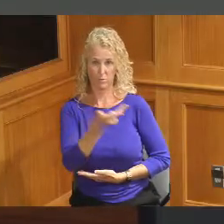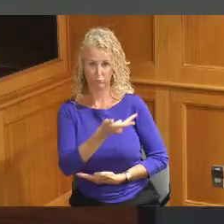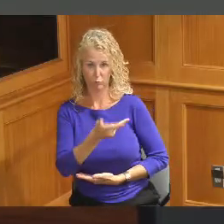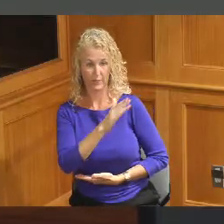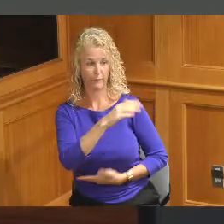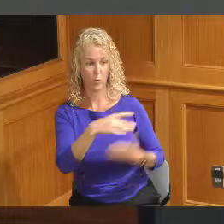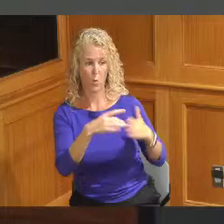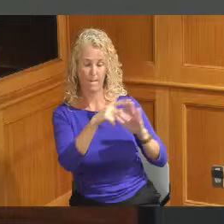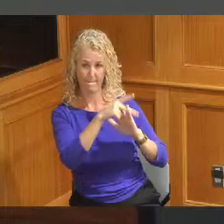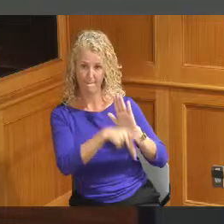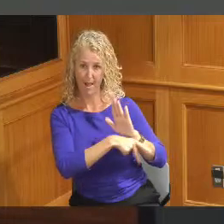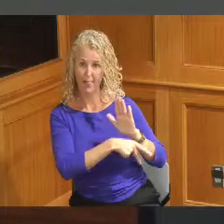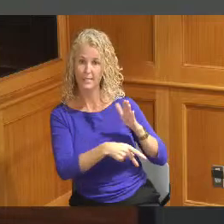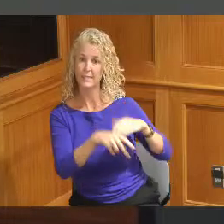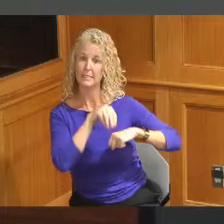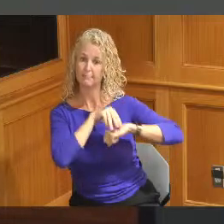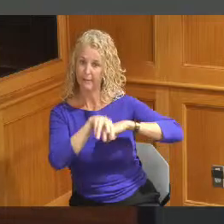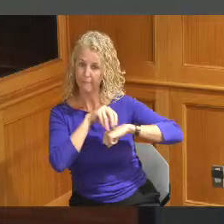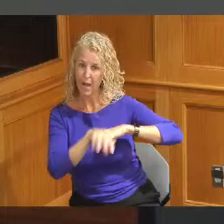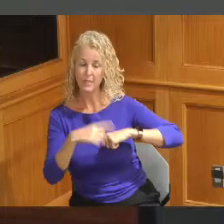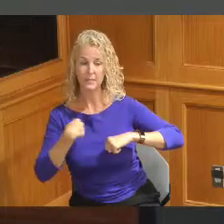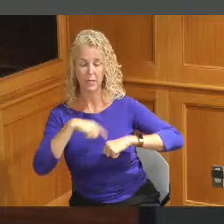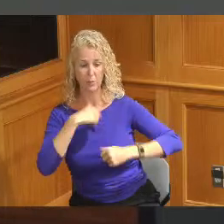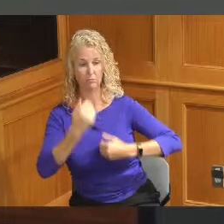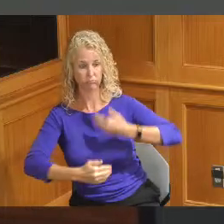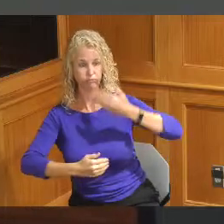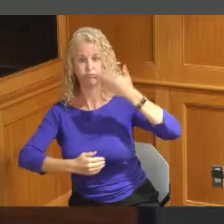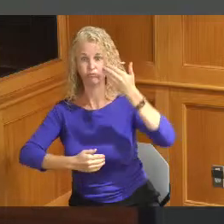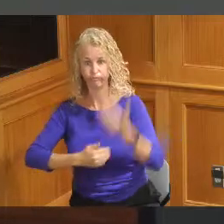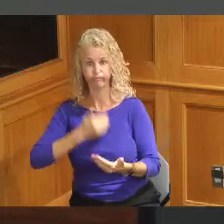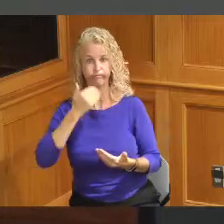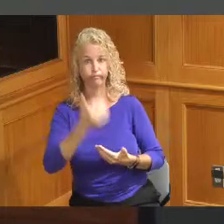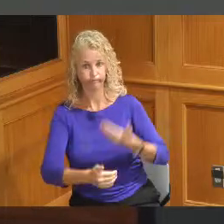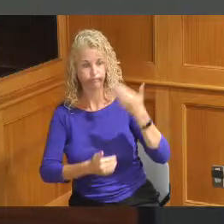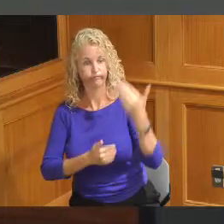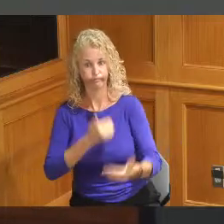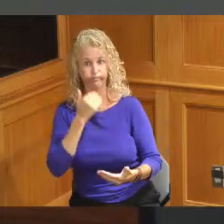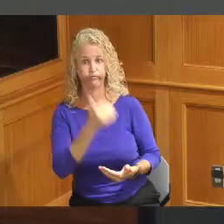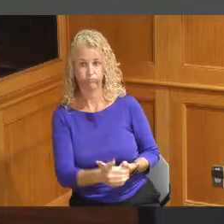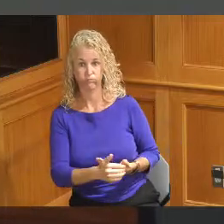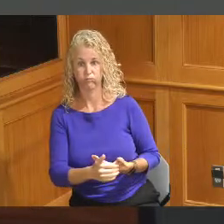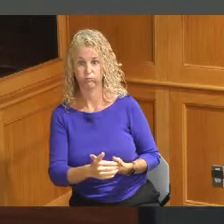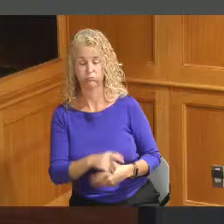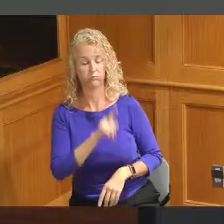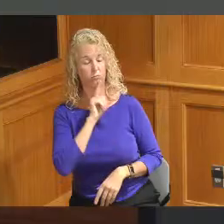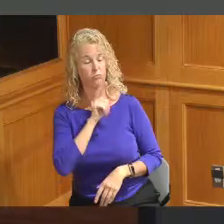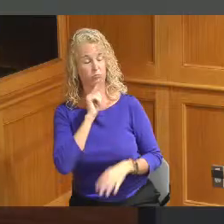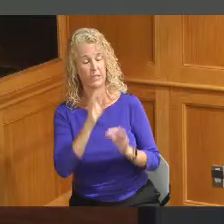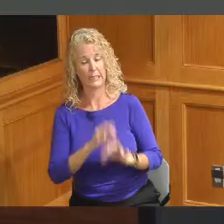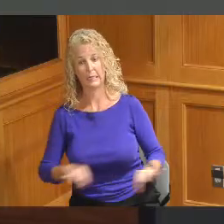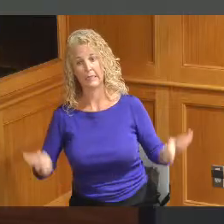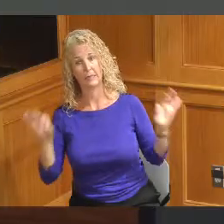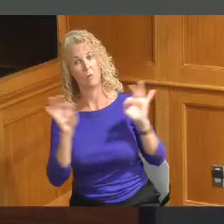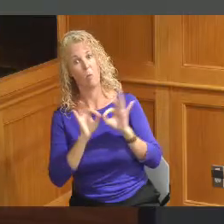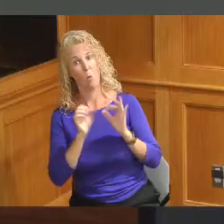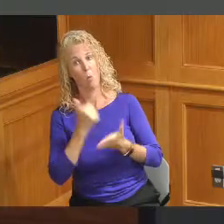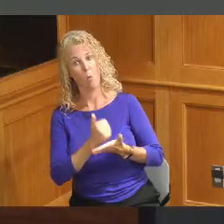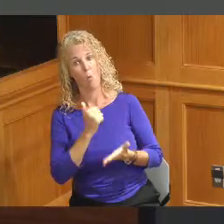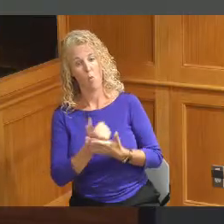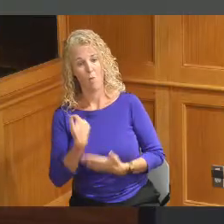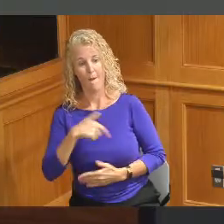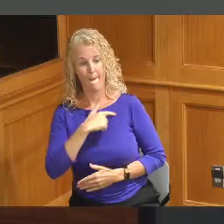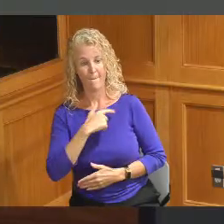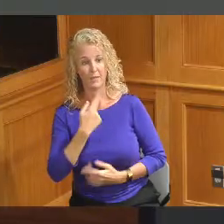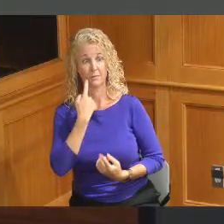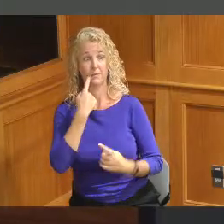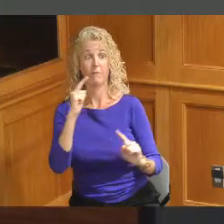policy guidance on this as we have moved through this process. It has been instrumental in helping us get to